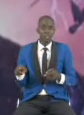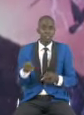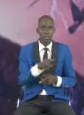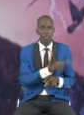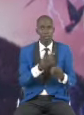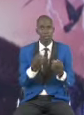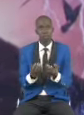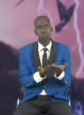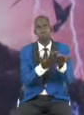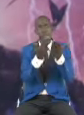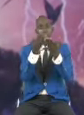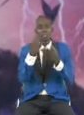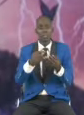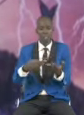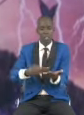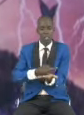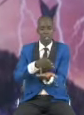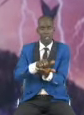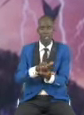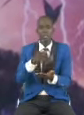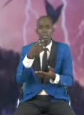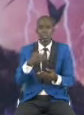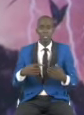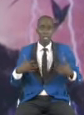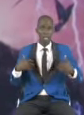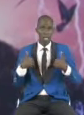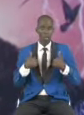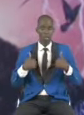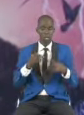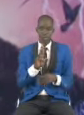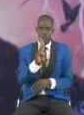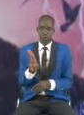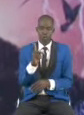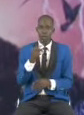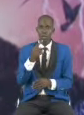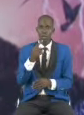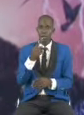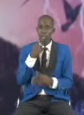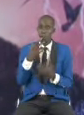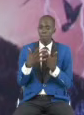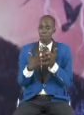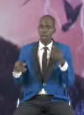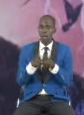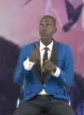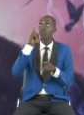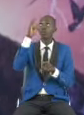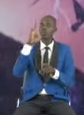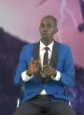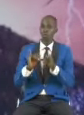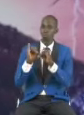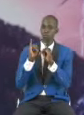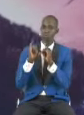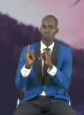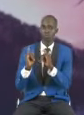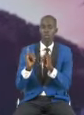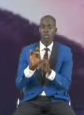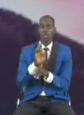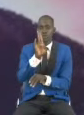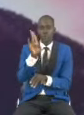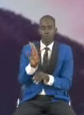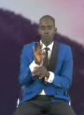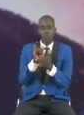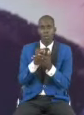lamb, the animal, and they took the blood as the Lord had directed, and they put upon the